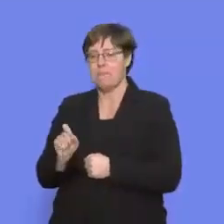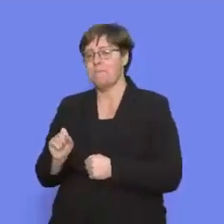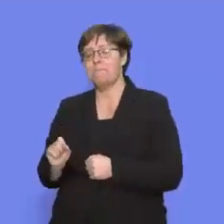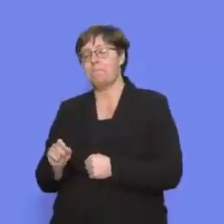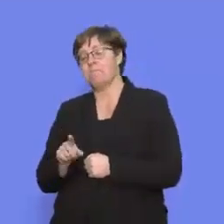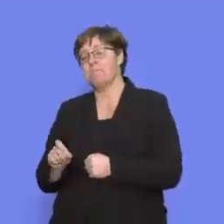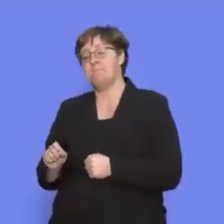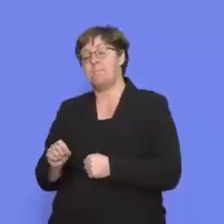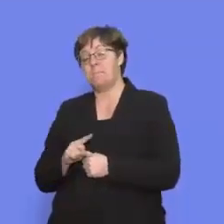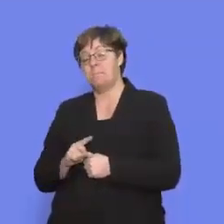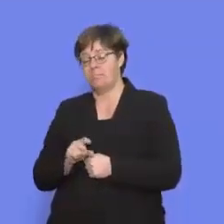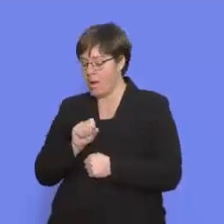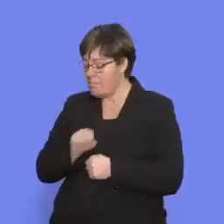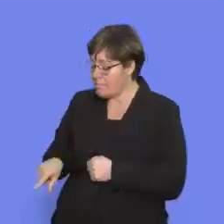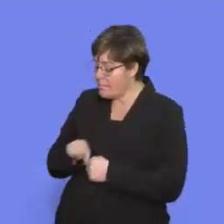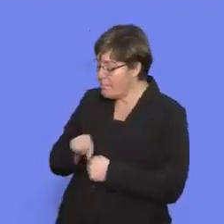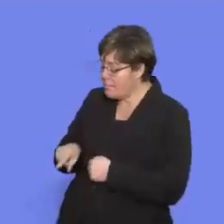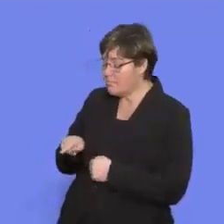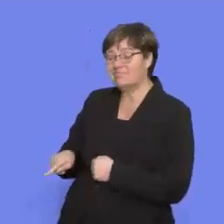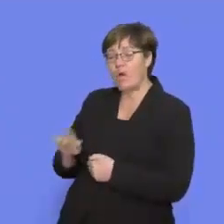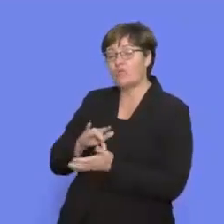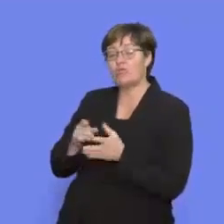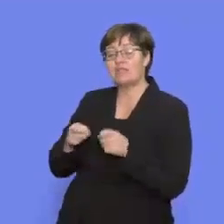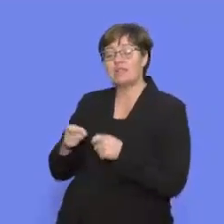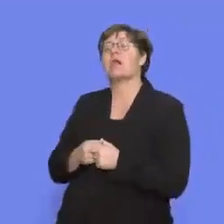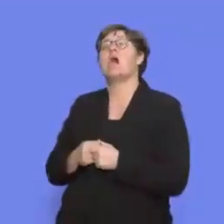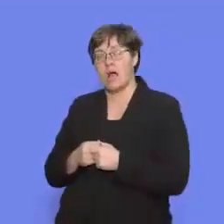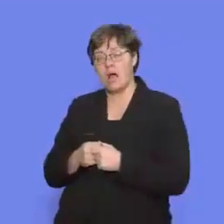impulses will be sent to medulla oblongata.